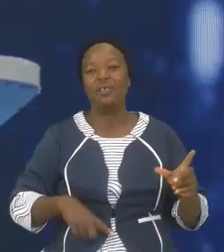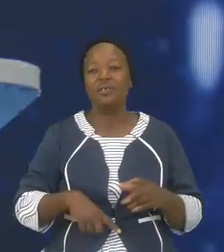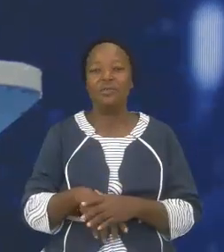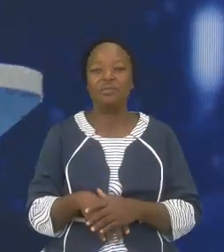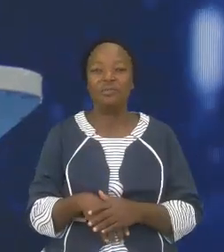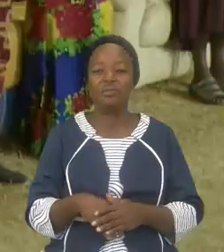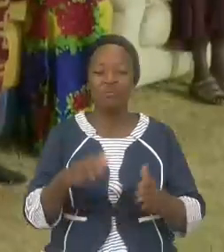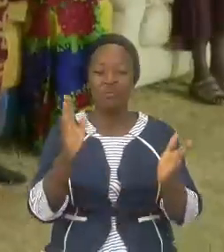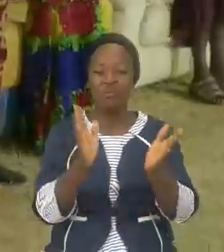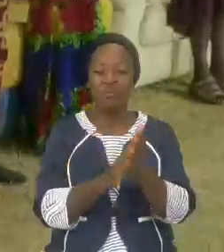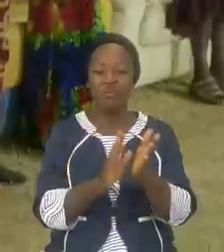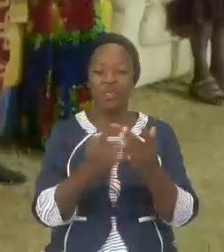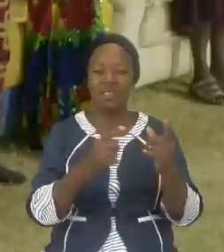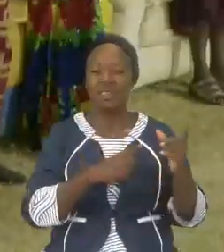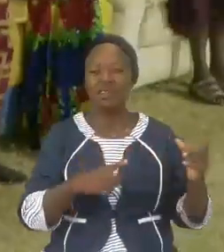Praise the Lord.